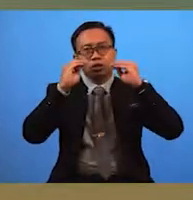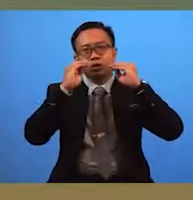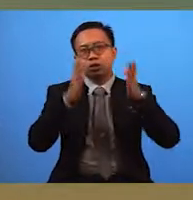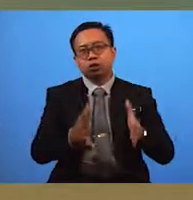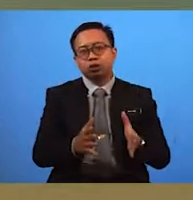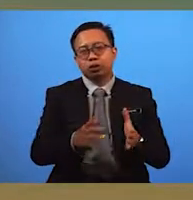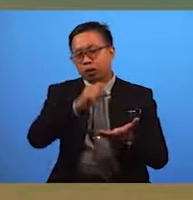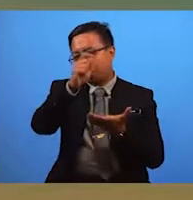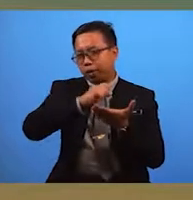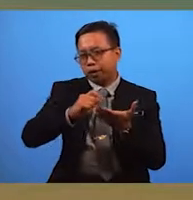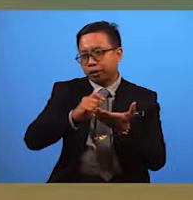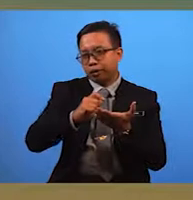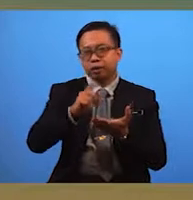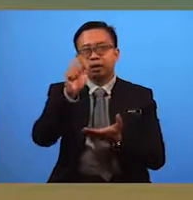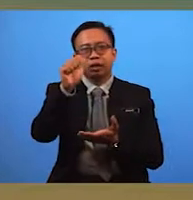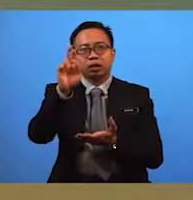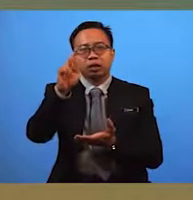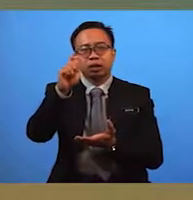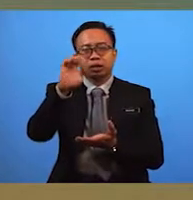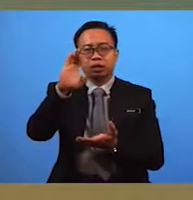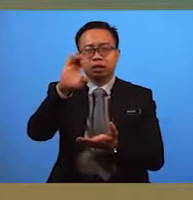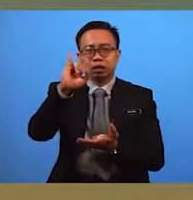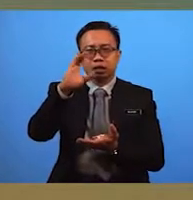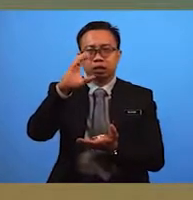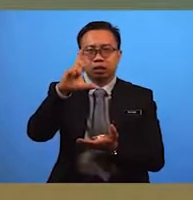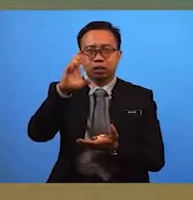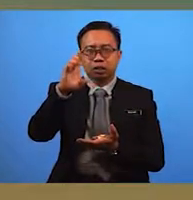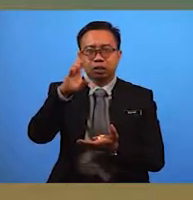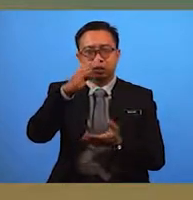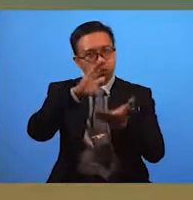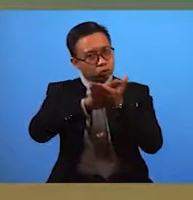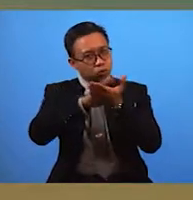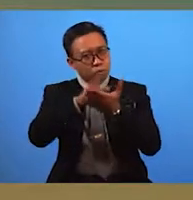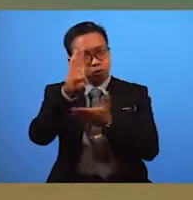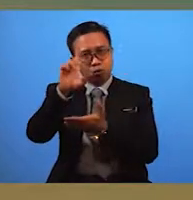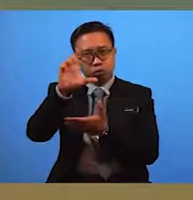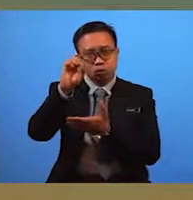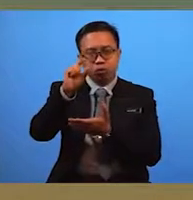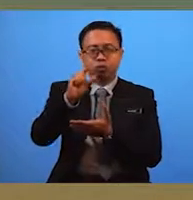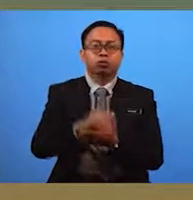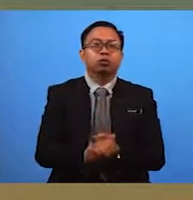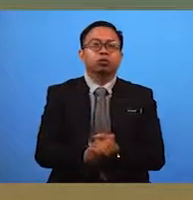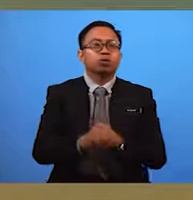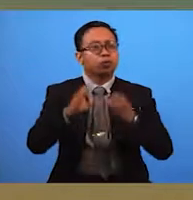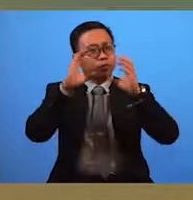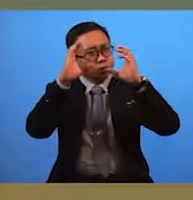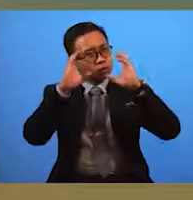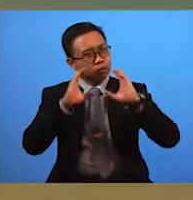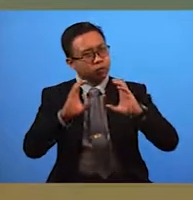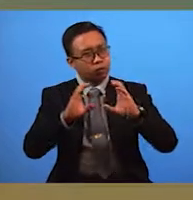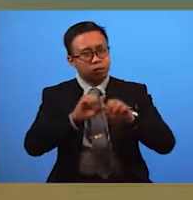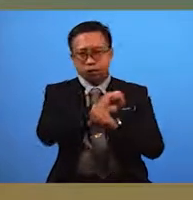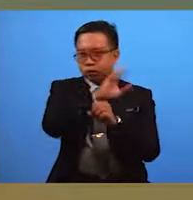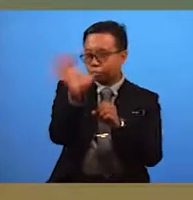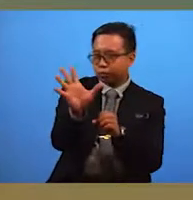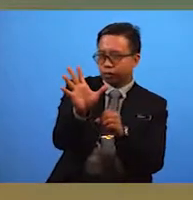article for the school blog. Suggest measures to prevent the spread of COVID-19